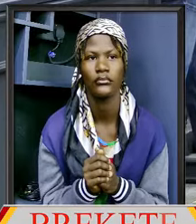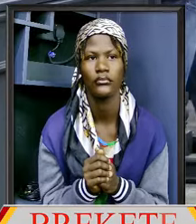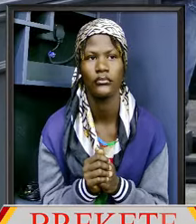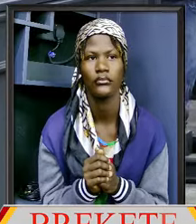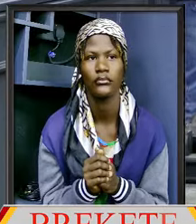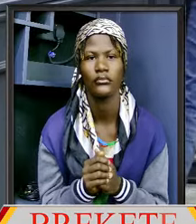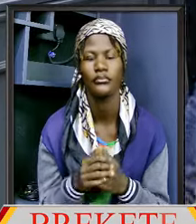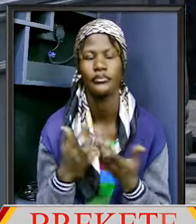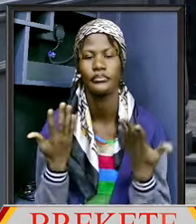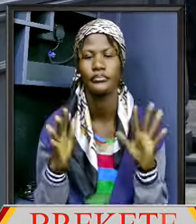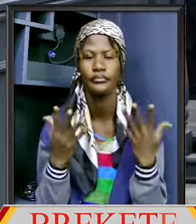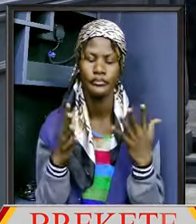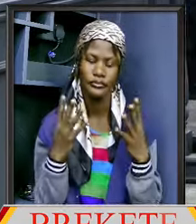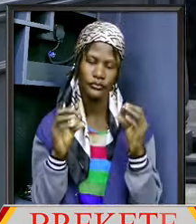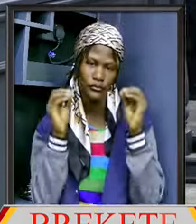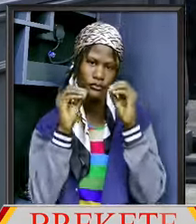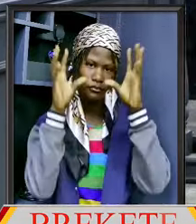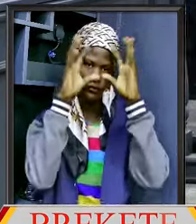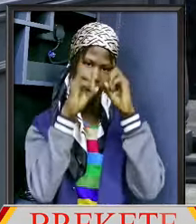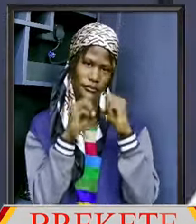We appreciate the ordinary president.